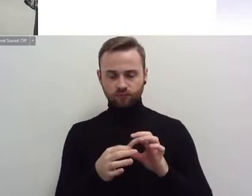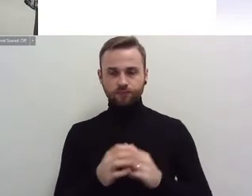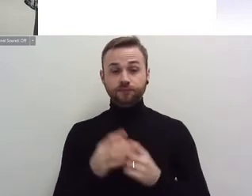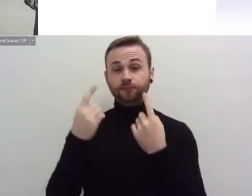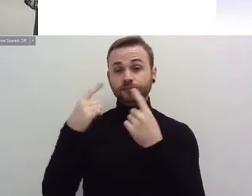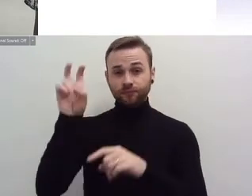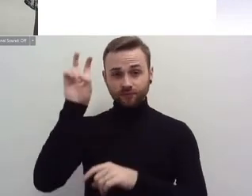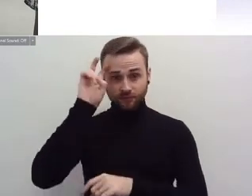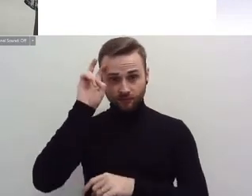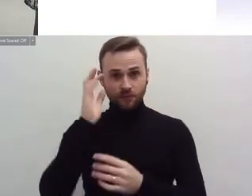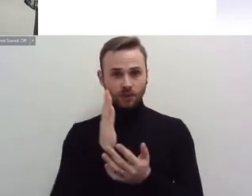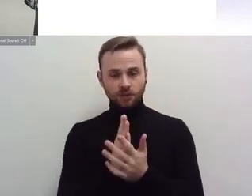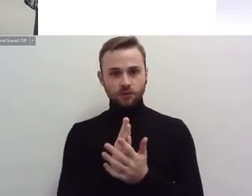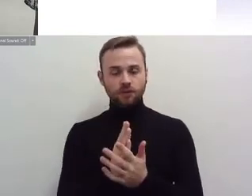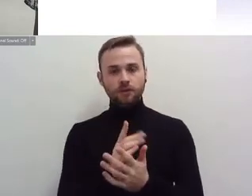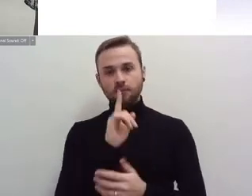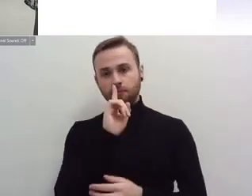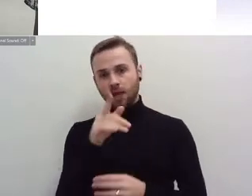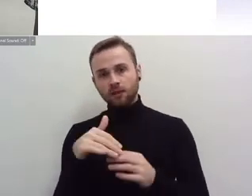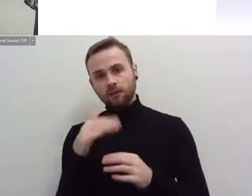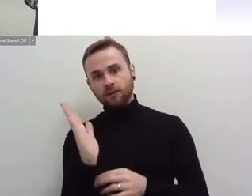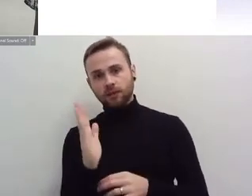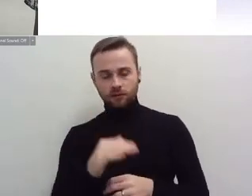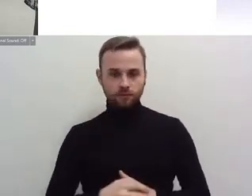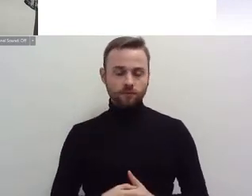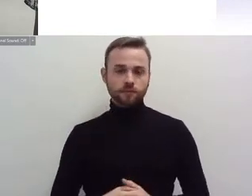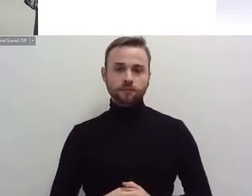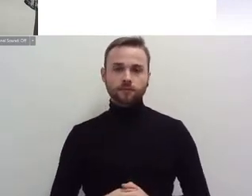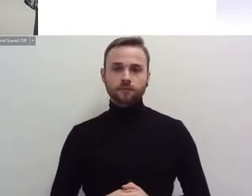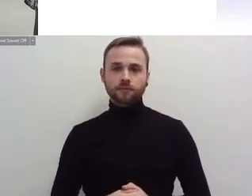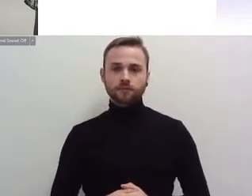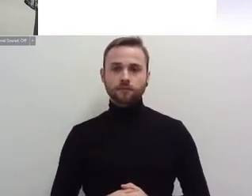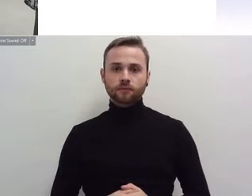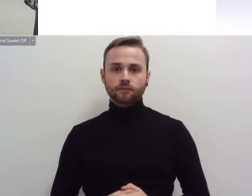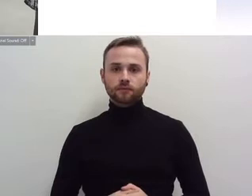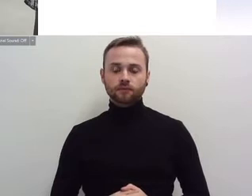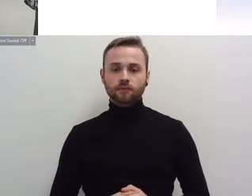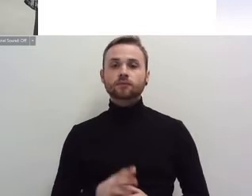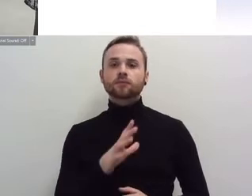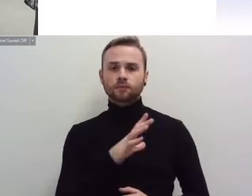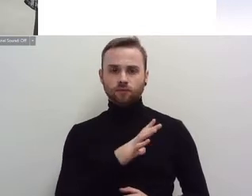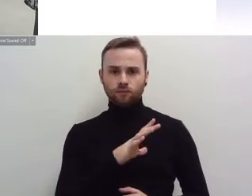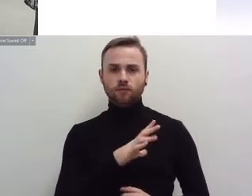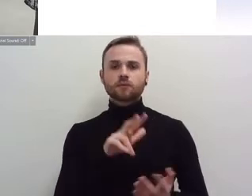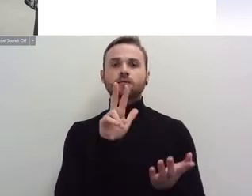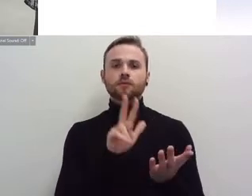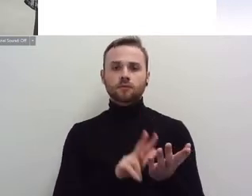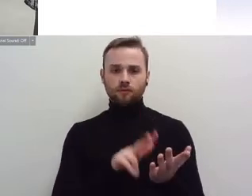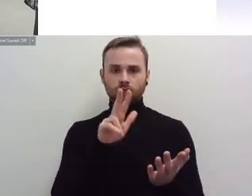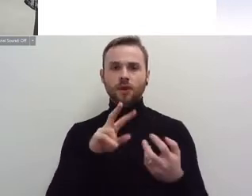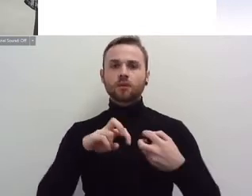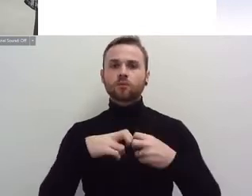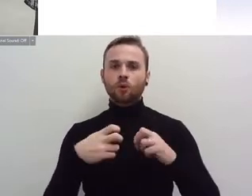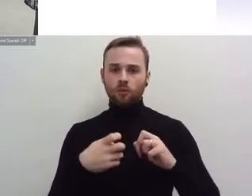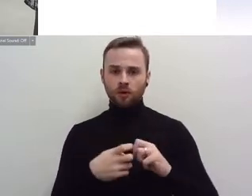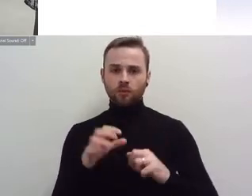However, we also found several weaknesses that we think that the Nordic countries are